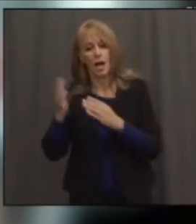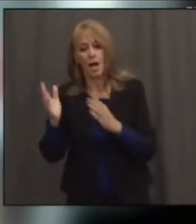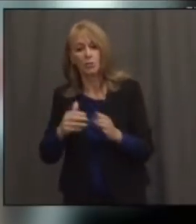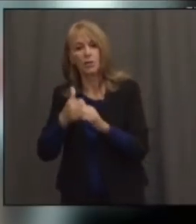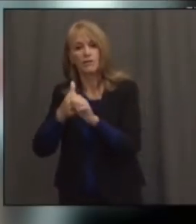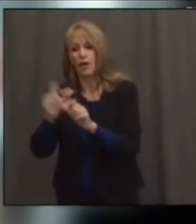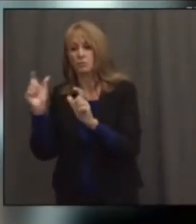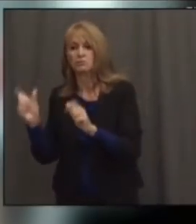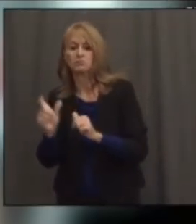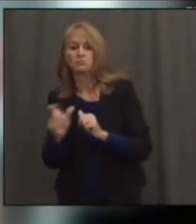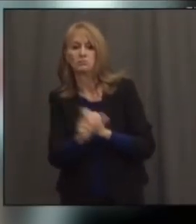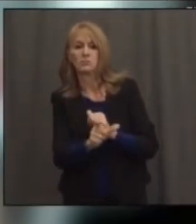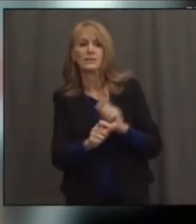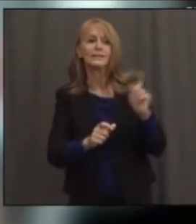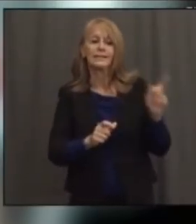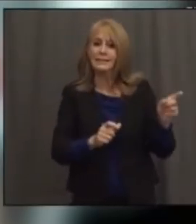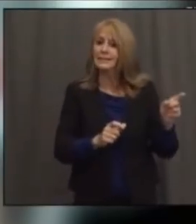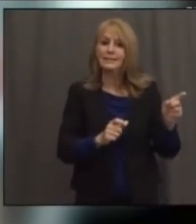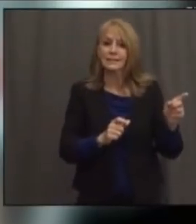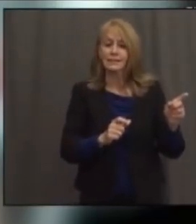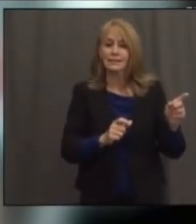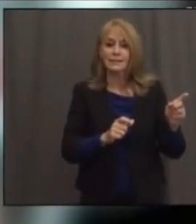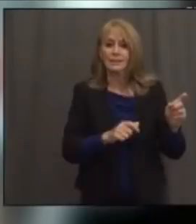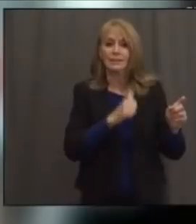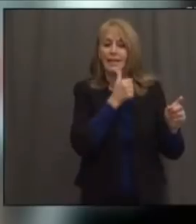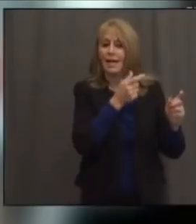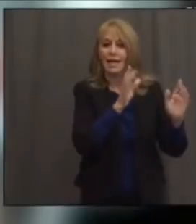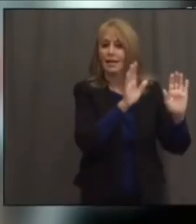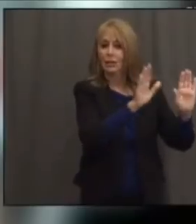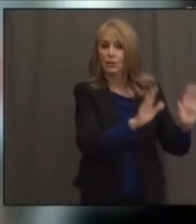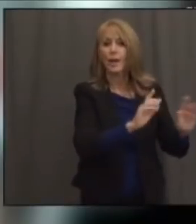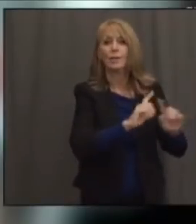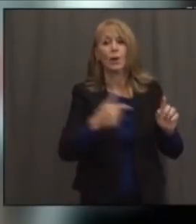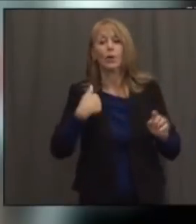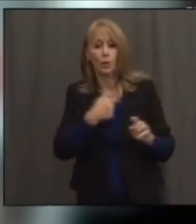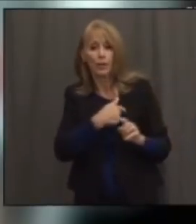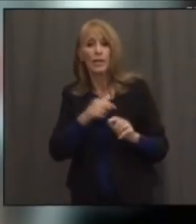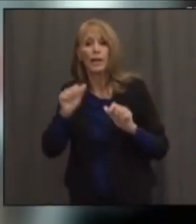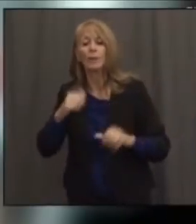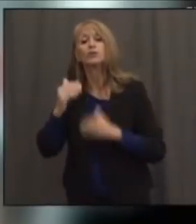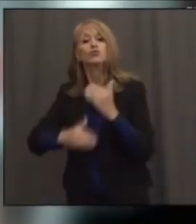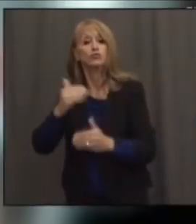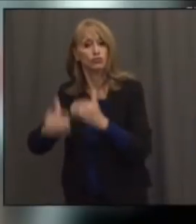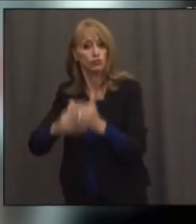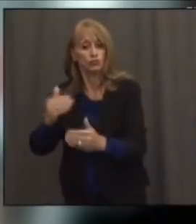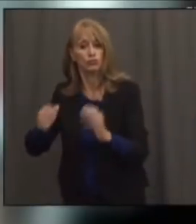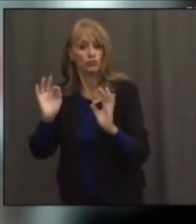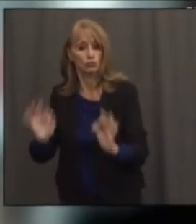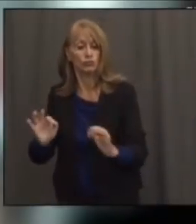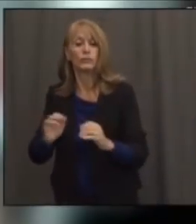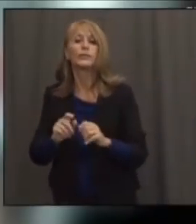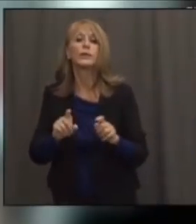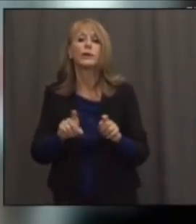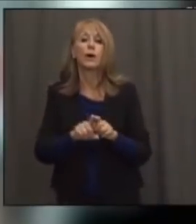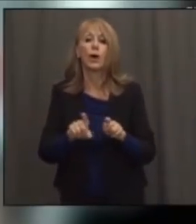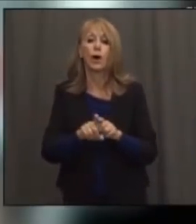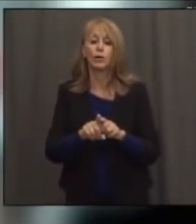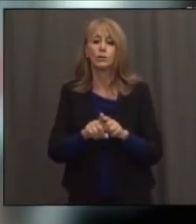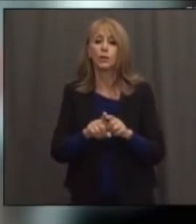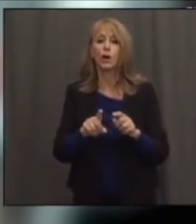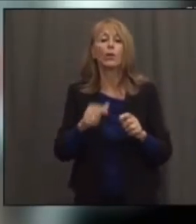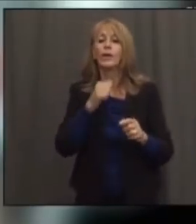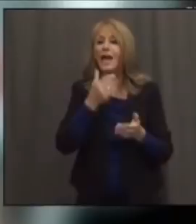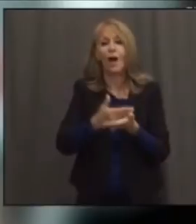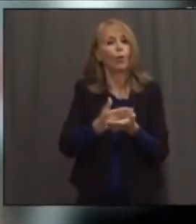use, and ended up probably worse off for it in terms of what they were able to achieve and how quickly they were able to achieve it. And we also made sure no shots went